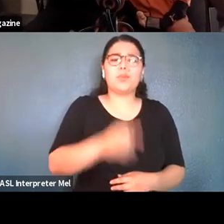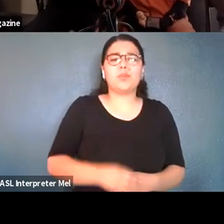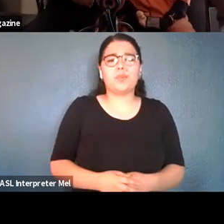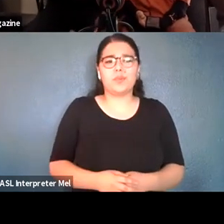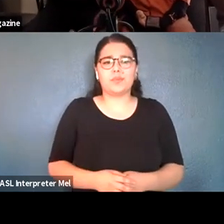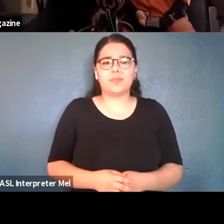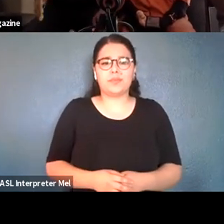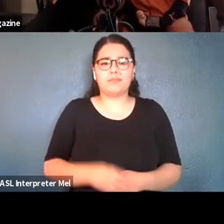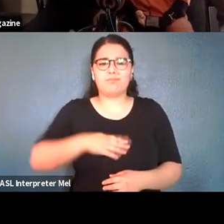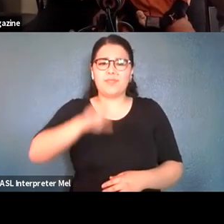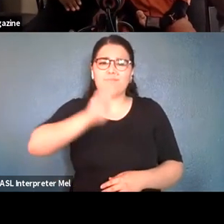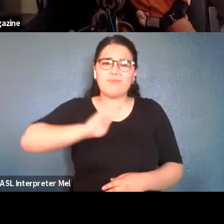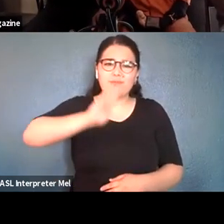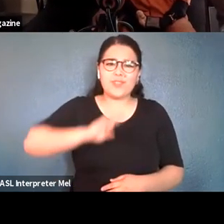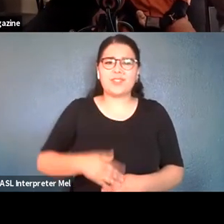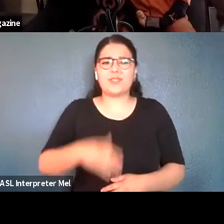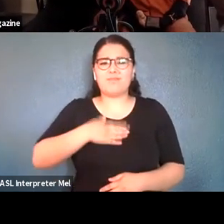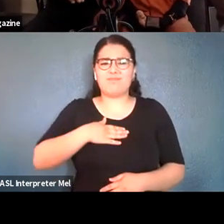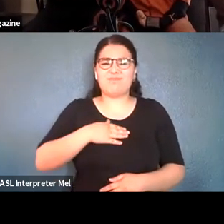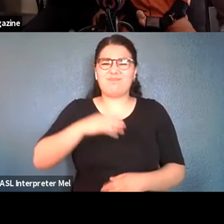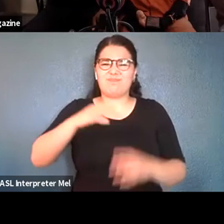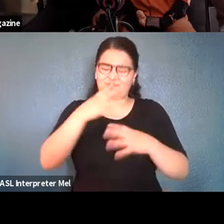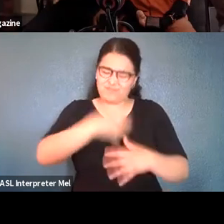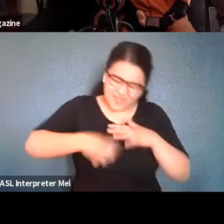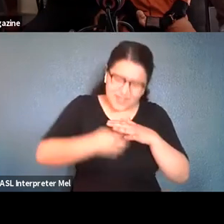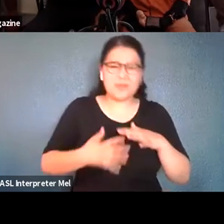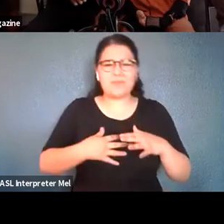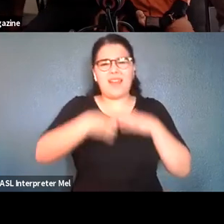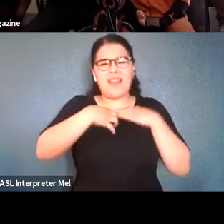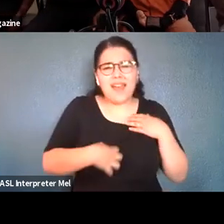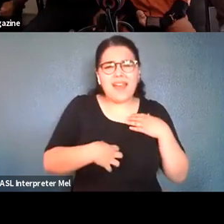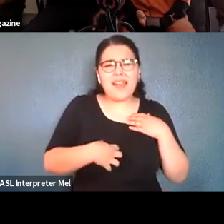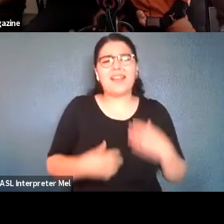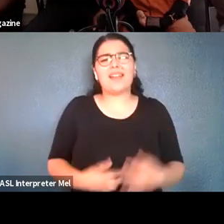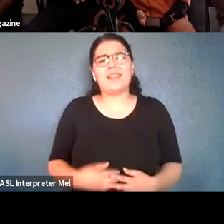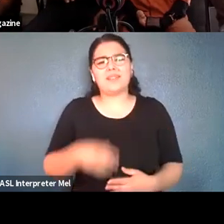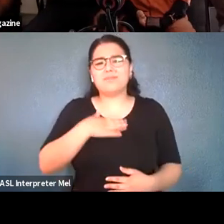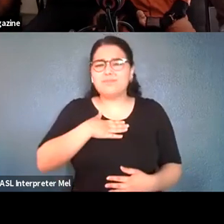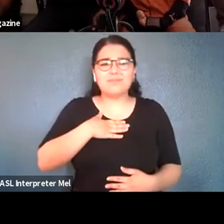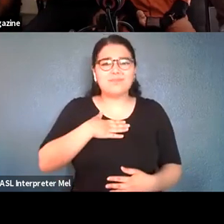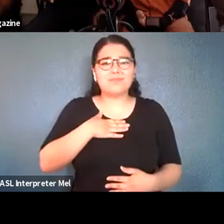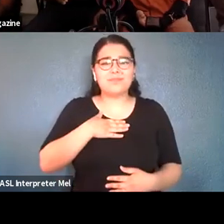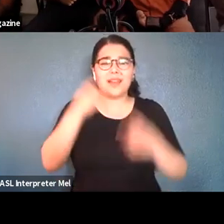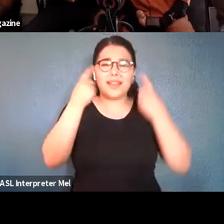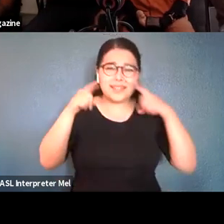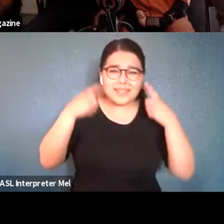My frustration, my this thirst, my starvation, my these wants, mine, these tears,